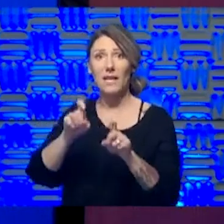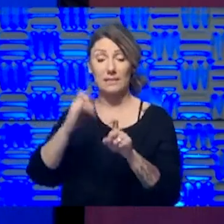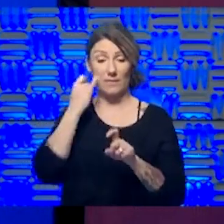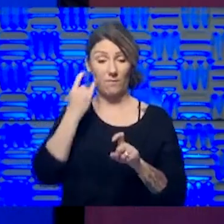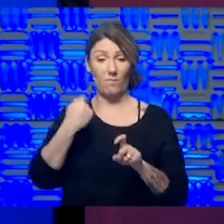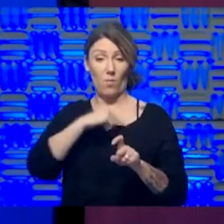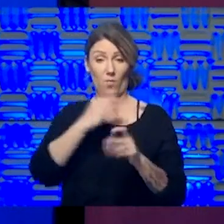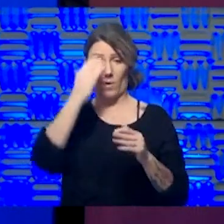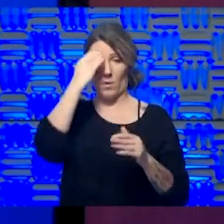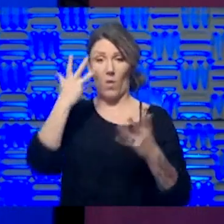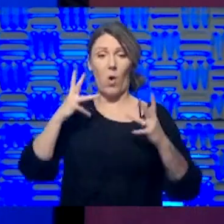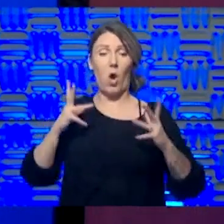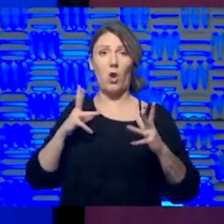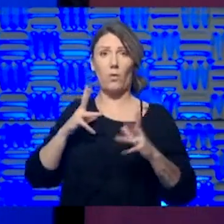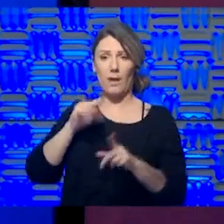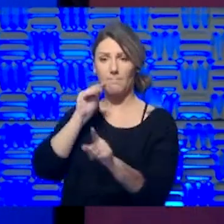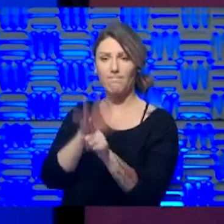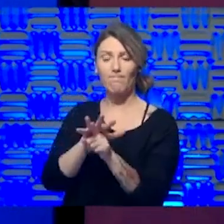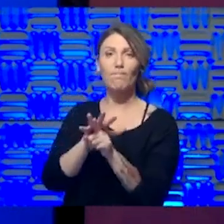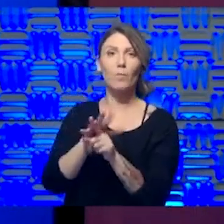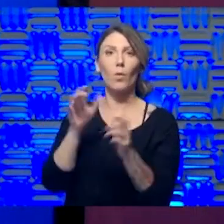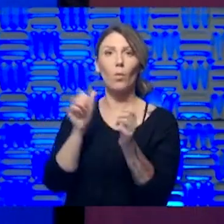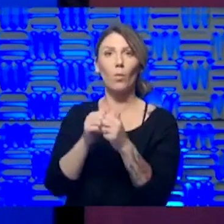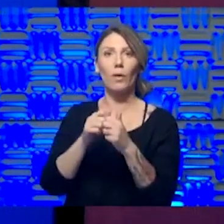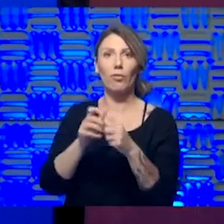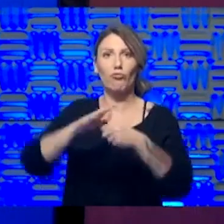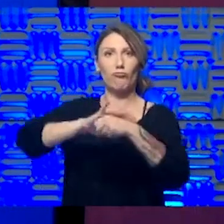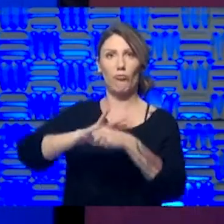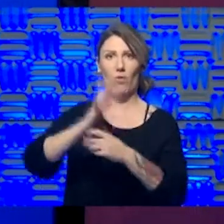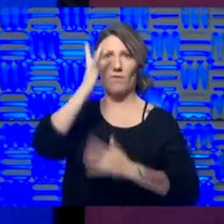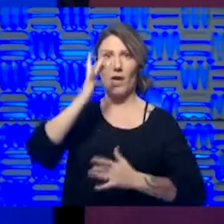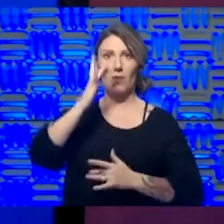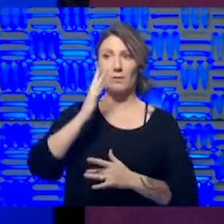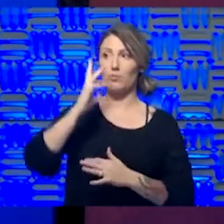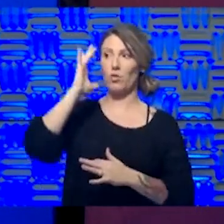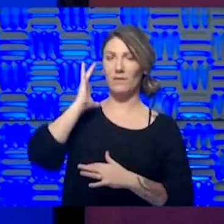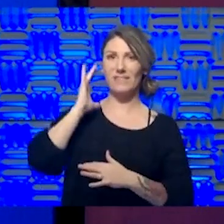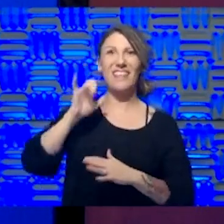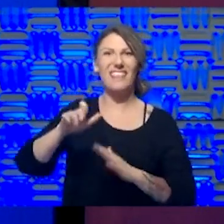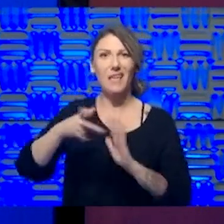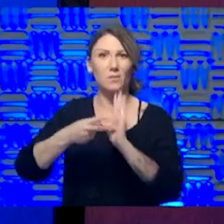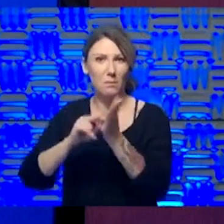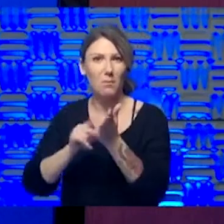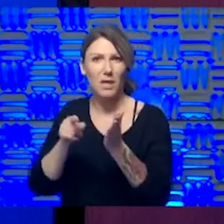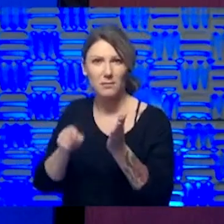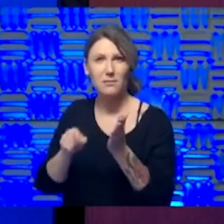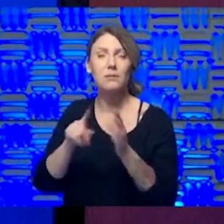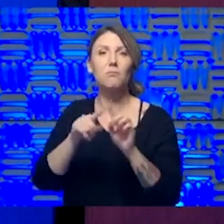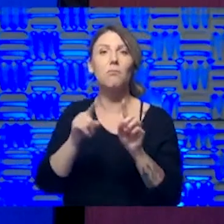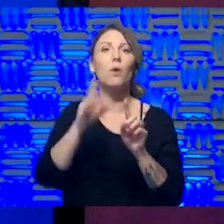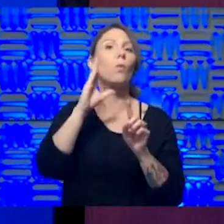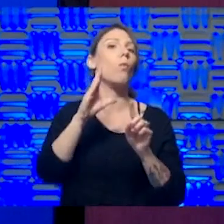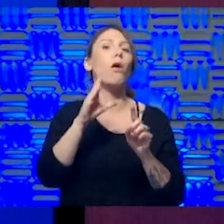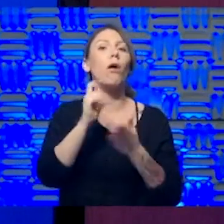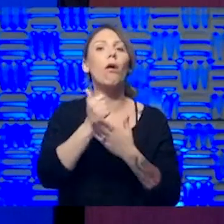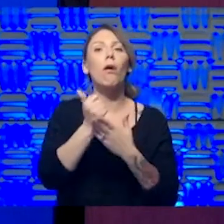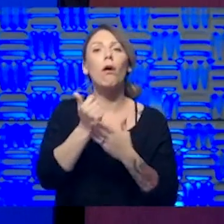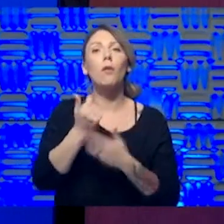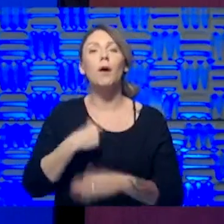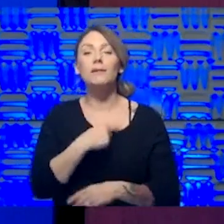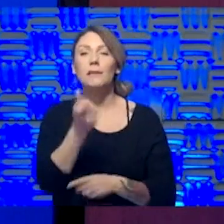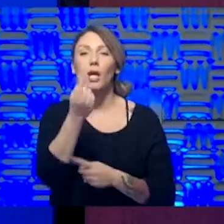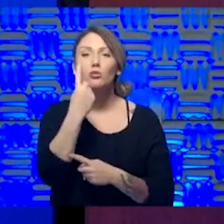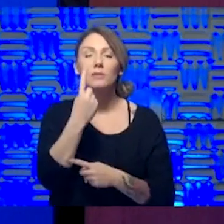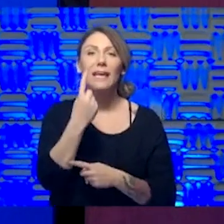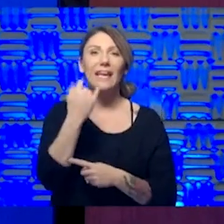has been infected with coronavirus previously, which is what the antibody test will tell us, it can help us understand if they are more immune or